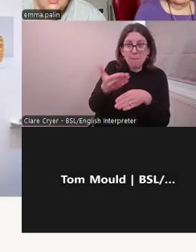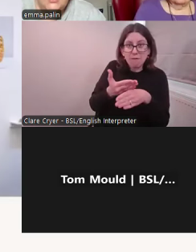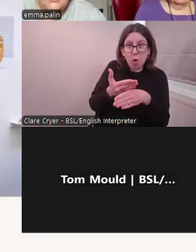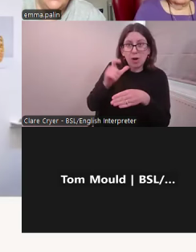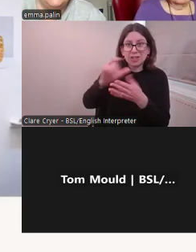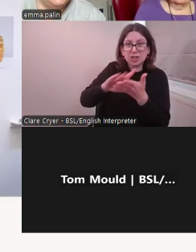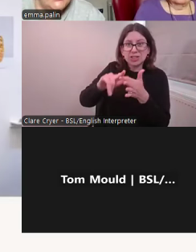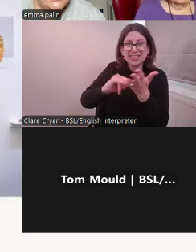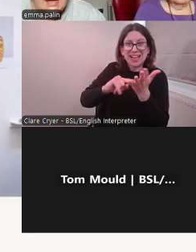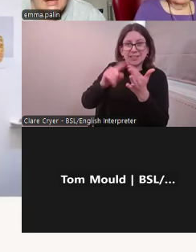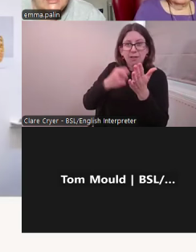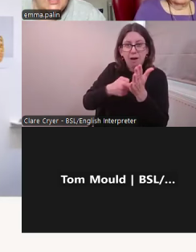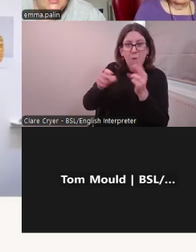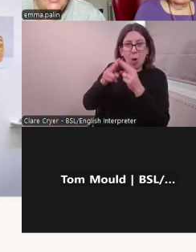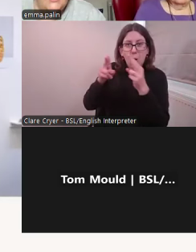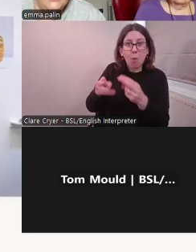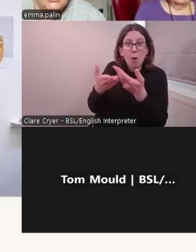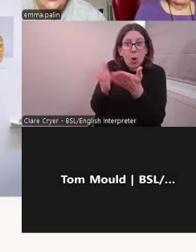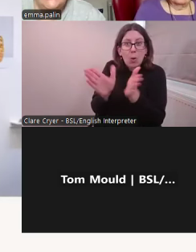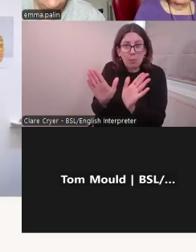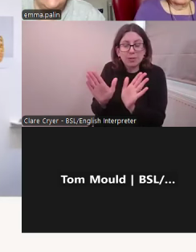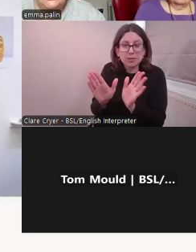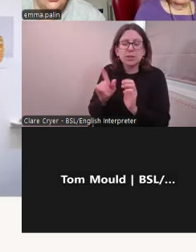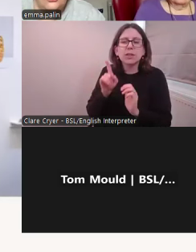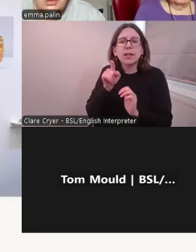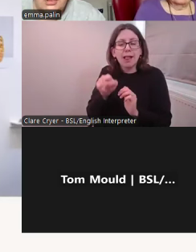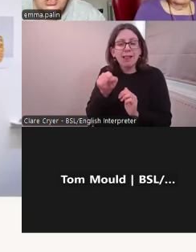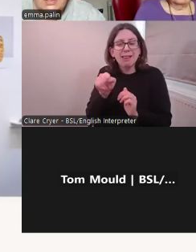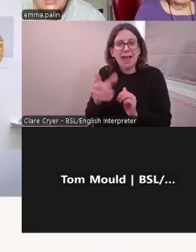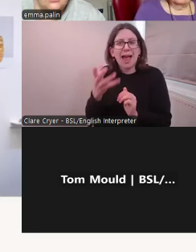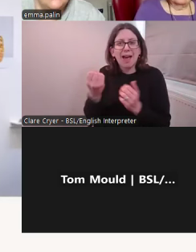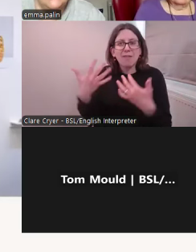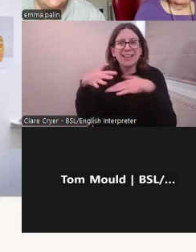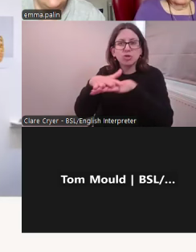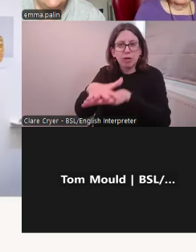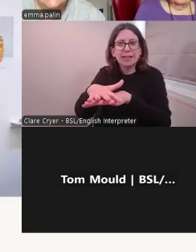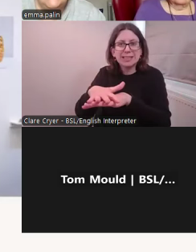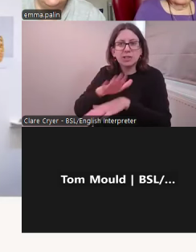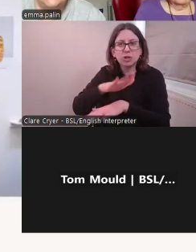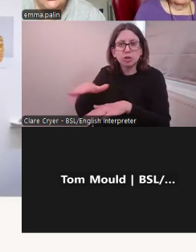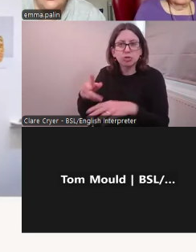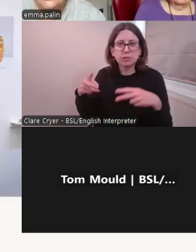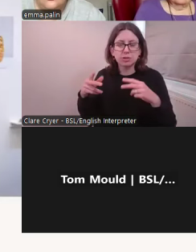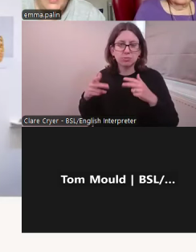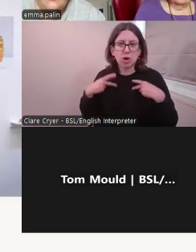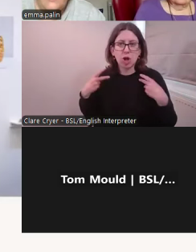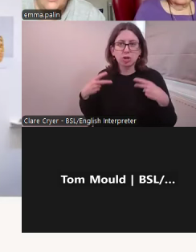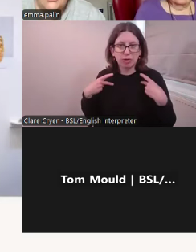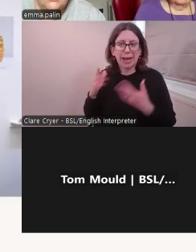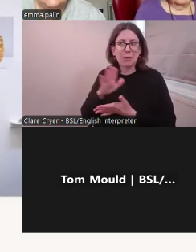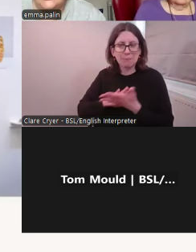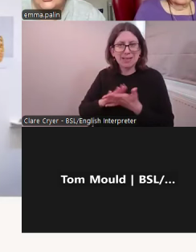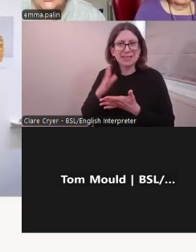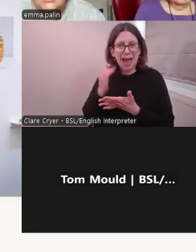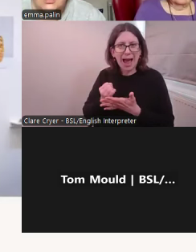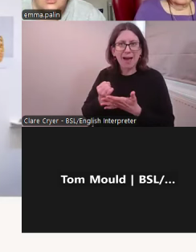Chester. Chester has an integrated children's nursery, so there's an added intergenerational benefit